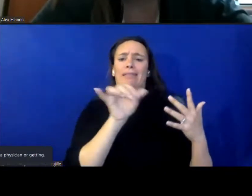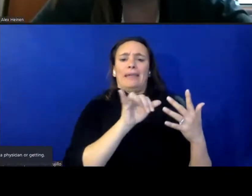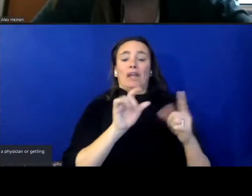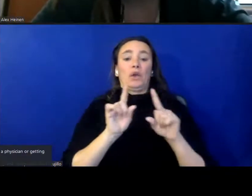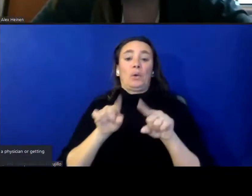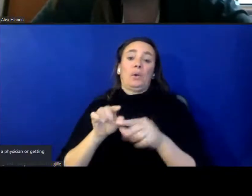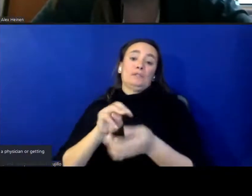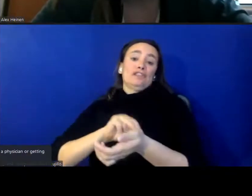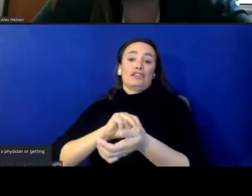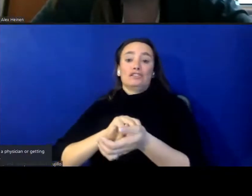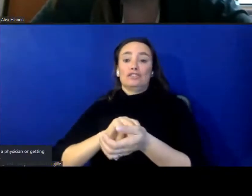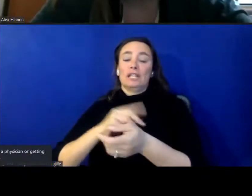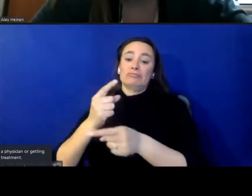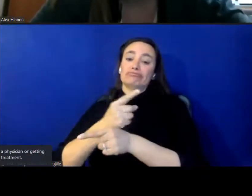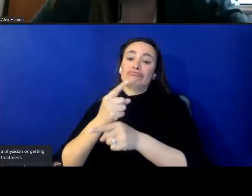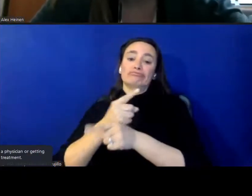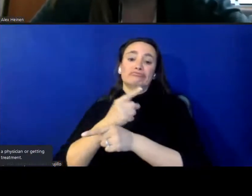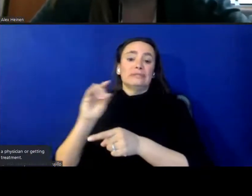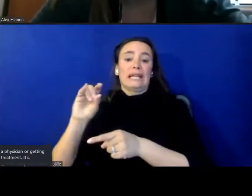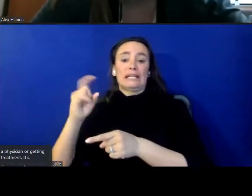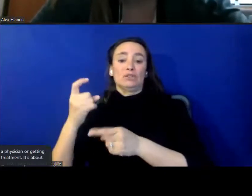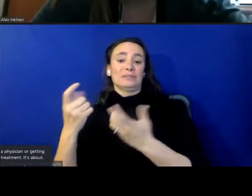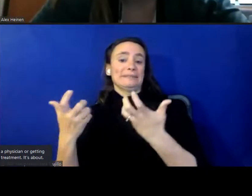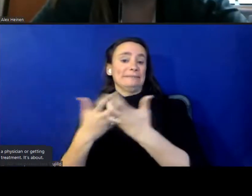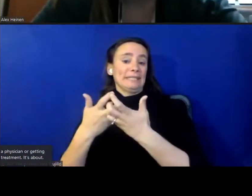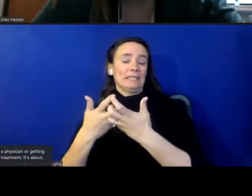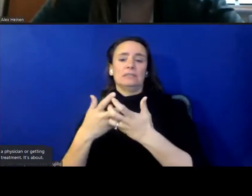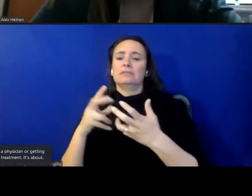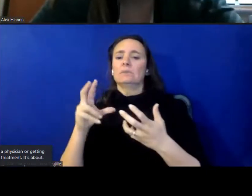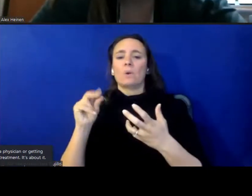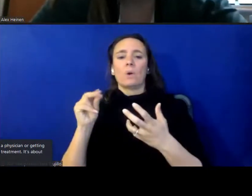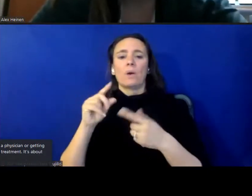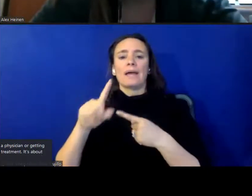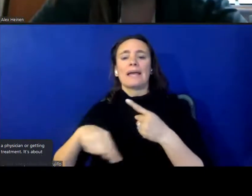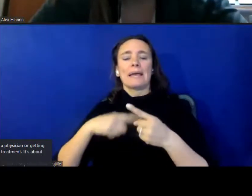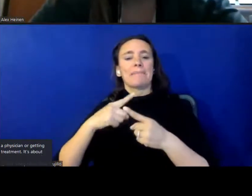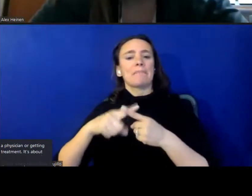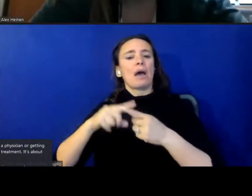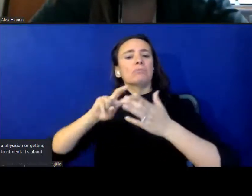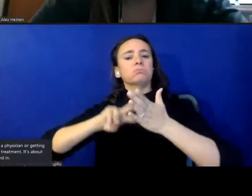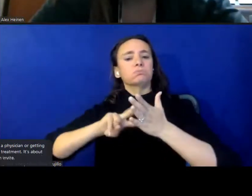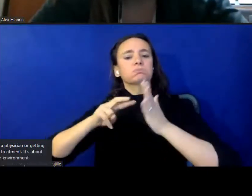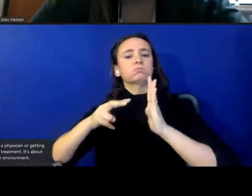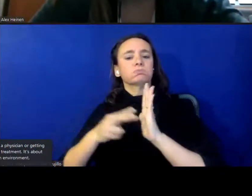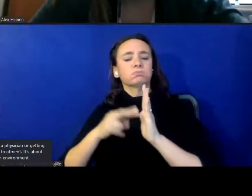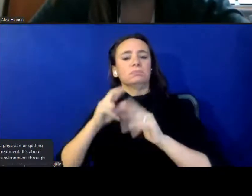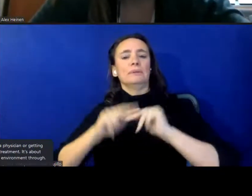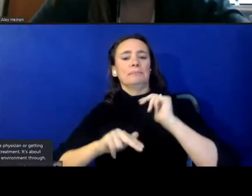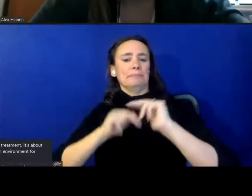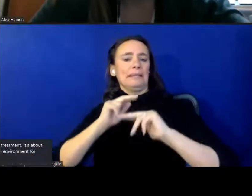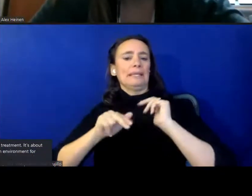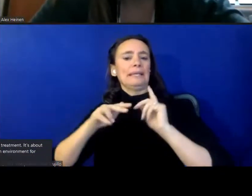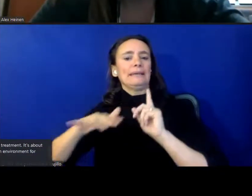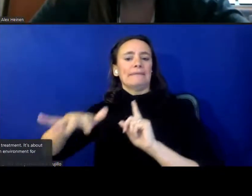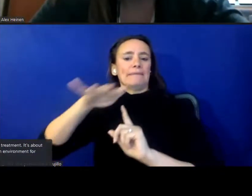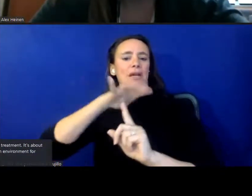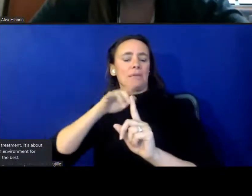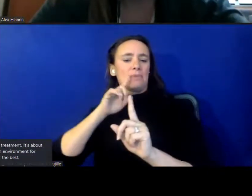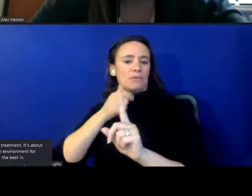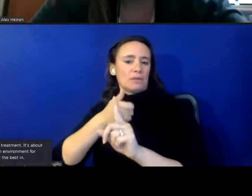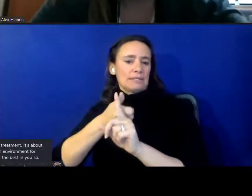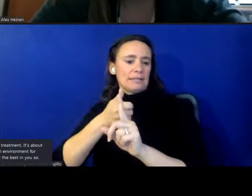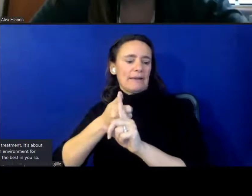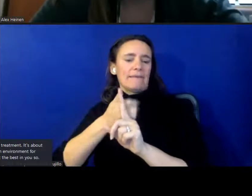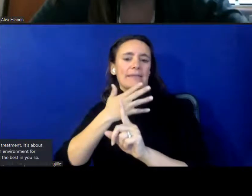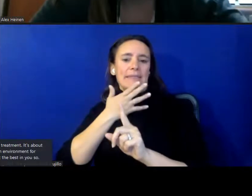right diagnosis and treatment. It's about intentionally building an environment for yourself that brings out the best in you.